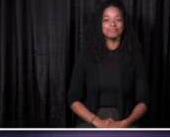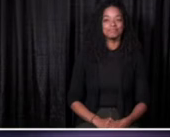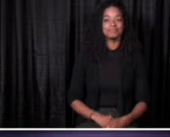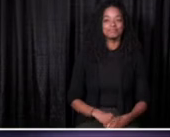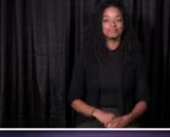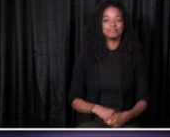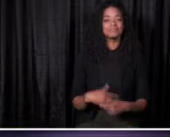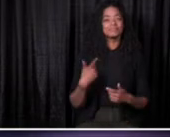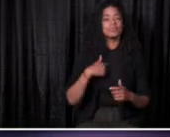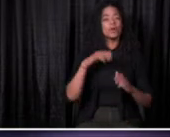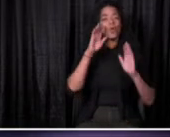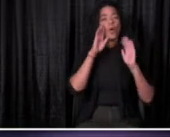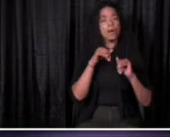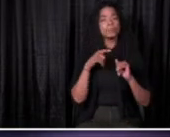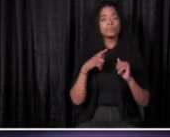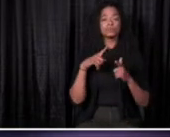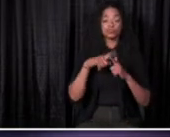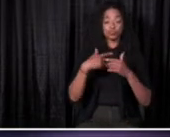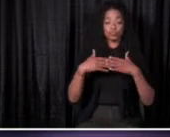these stories